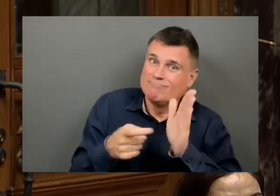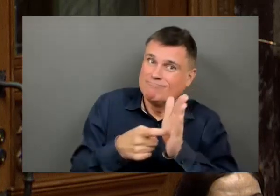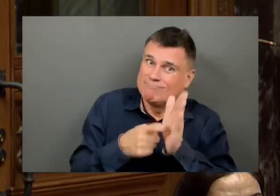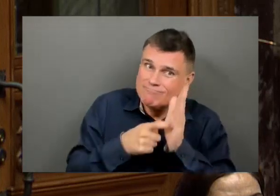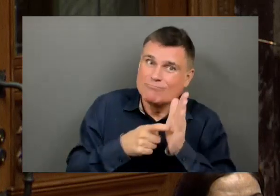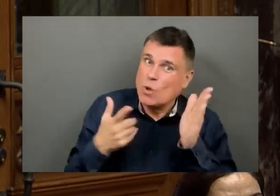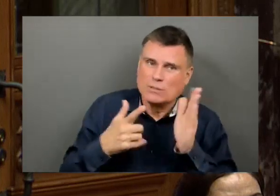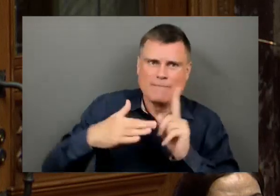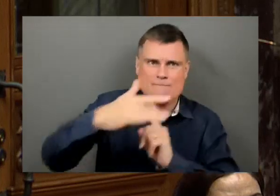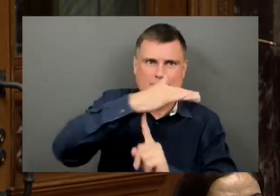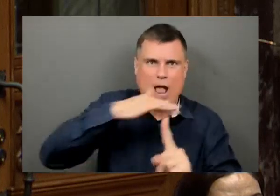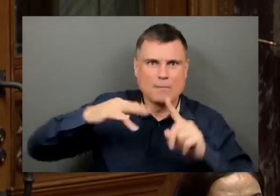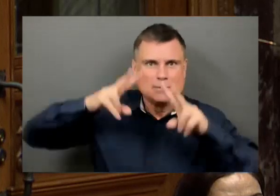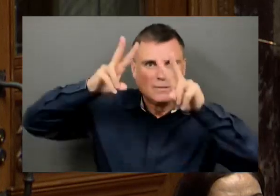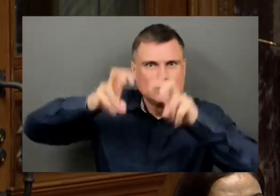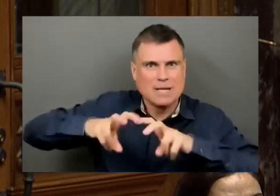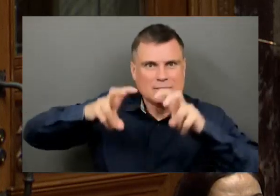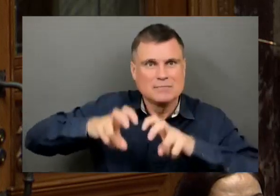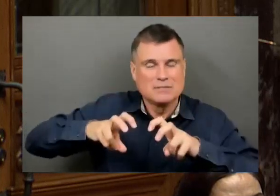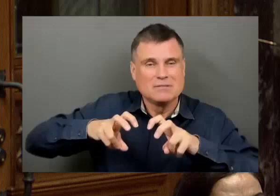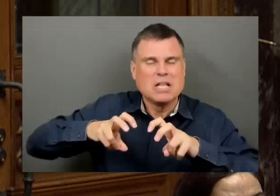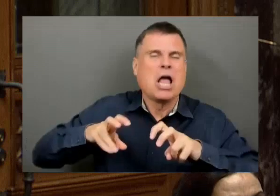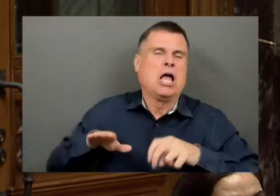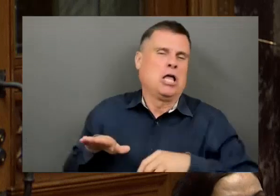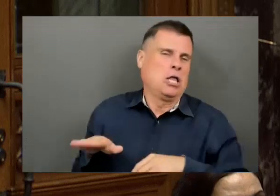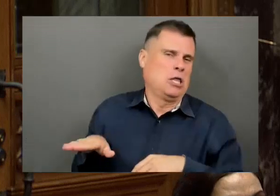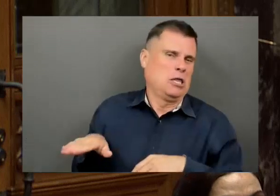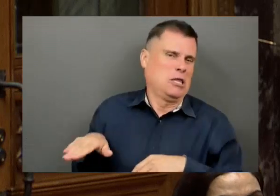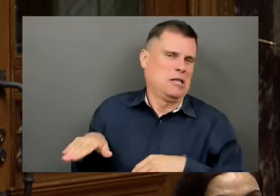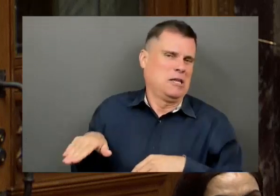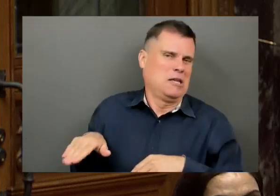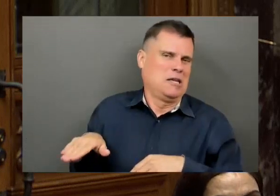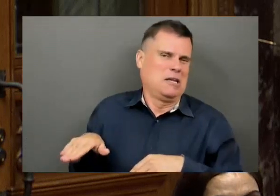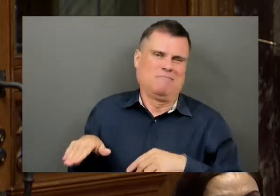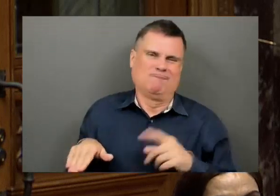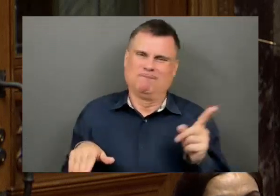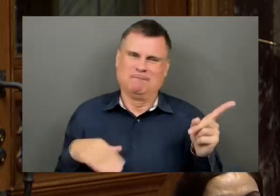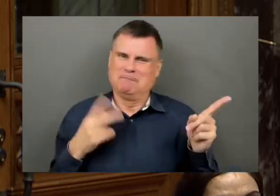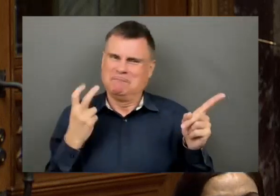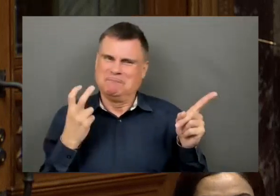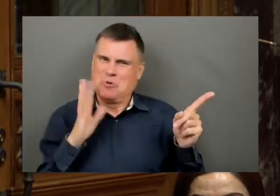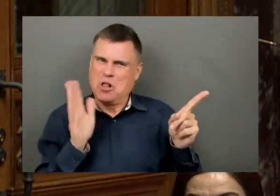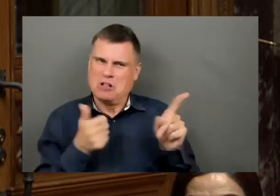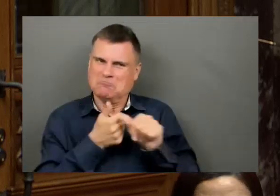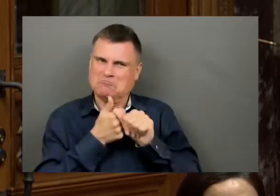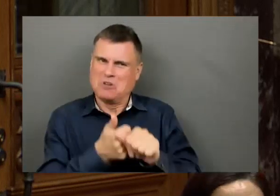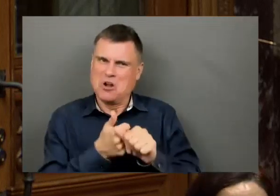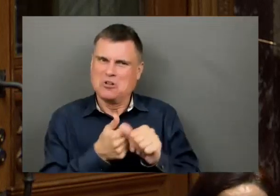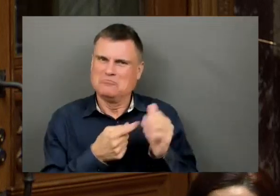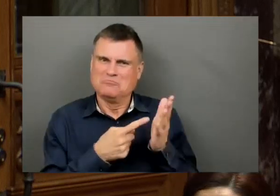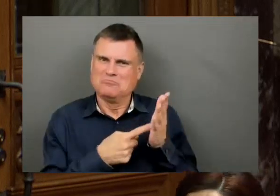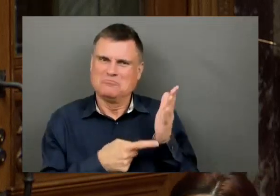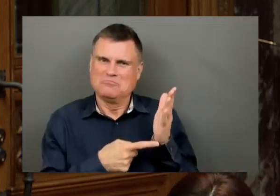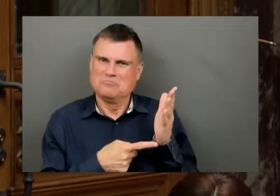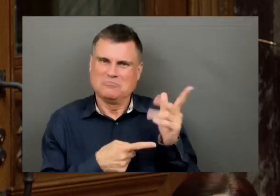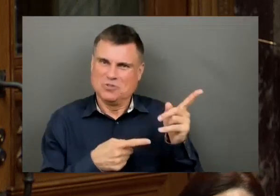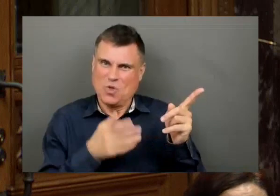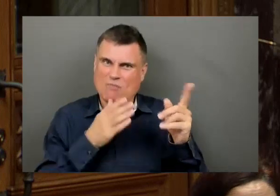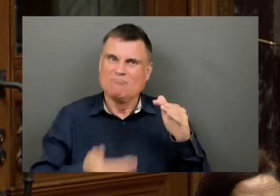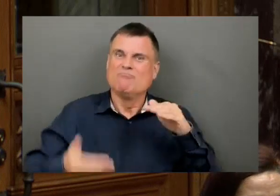will impact the ability to meet increased demand for electrification, and that increased demand is coming from the LNG projects that this